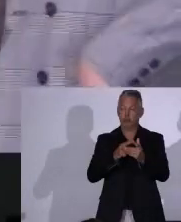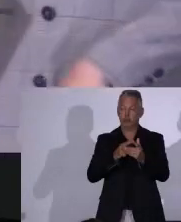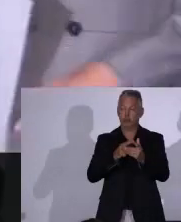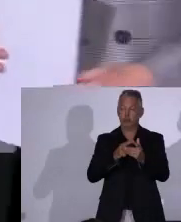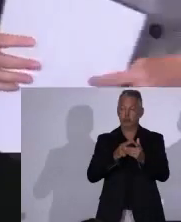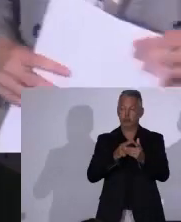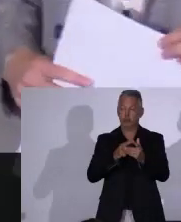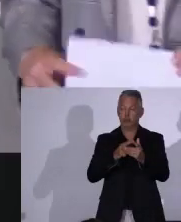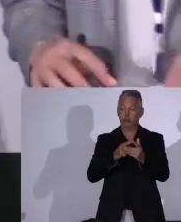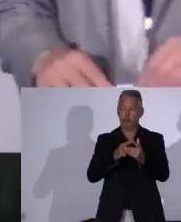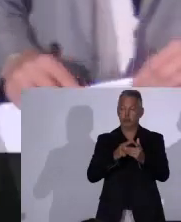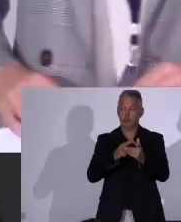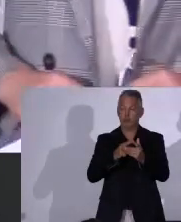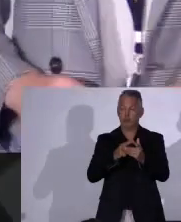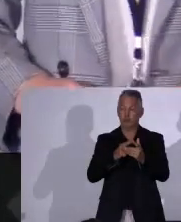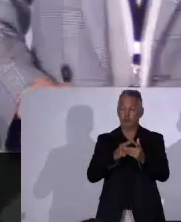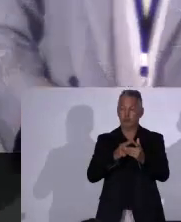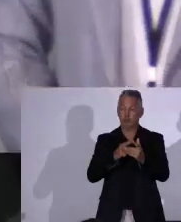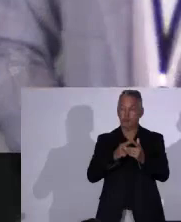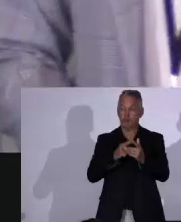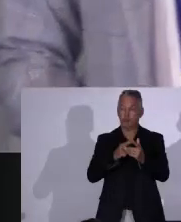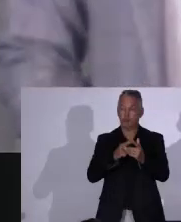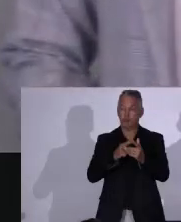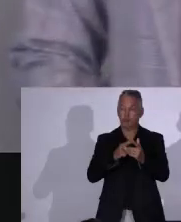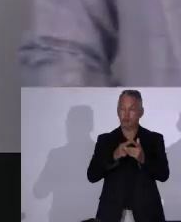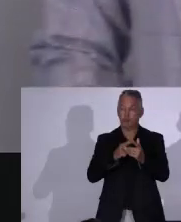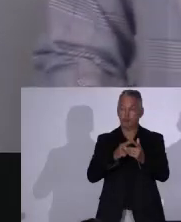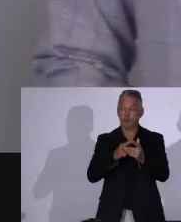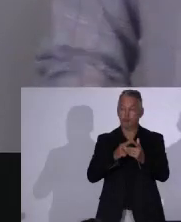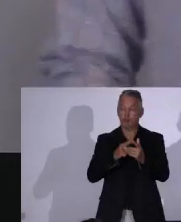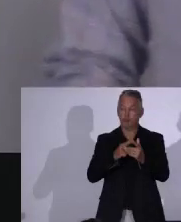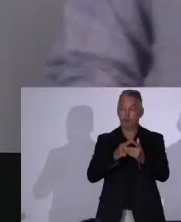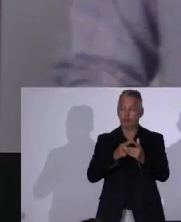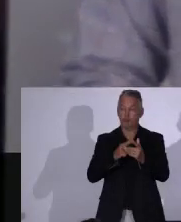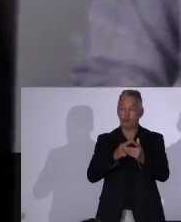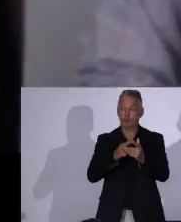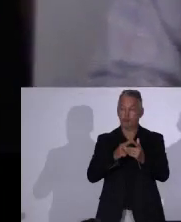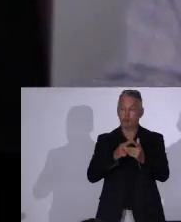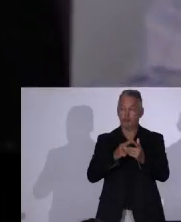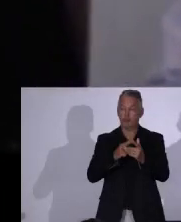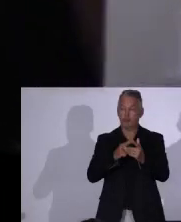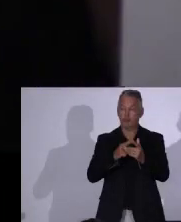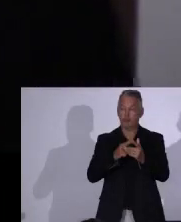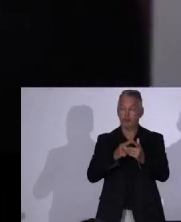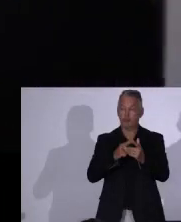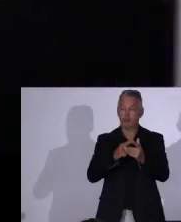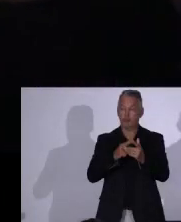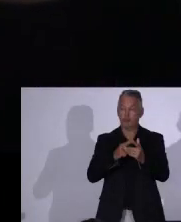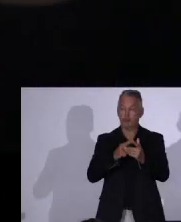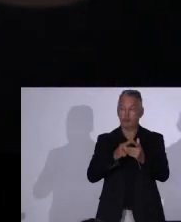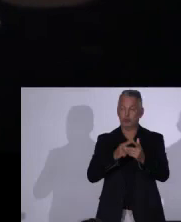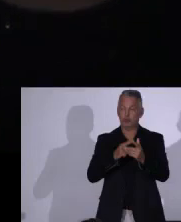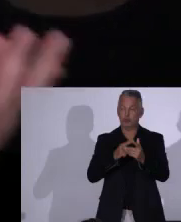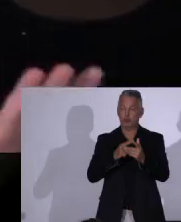Thanks, Sean. Hello, everyone. I wanted to also start with an acknowledgement to country and to